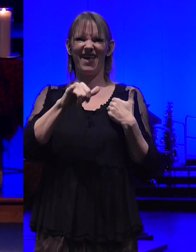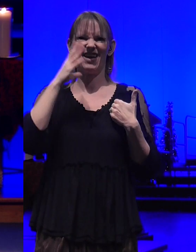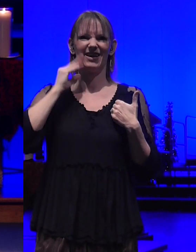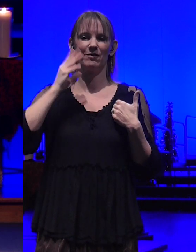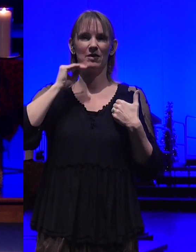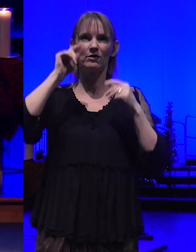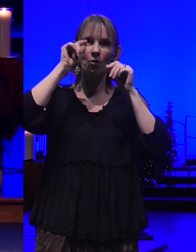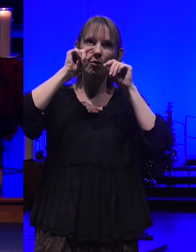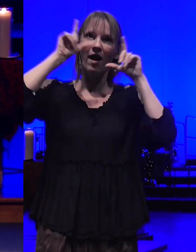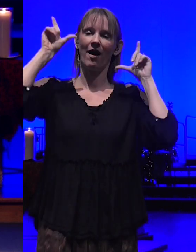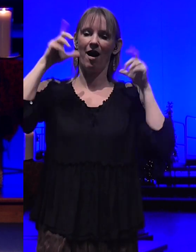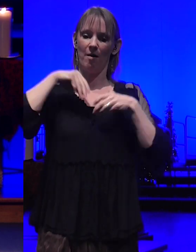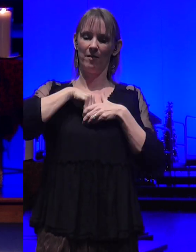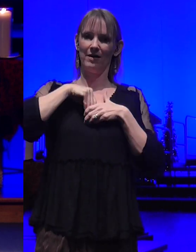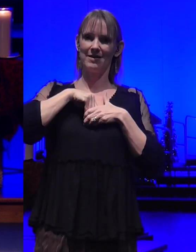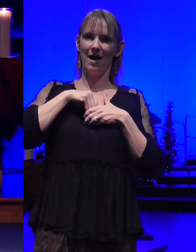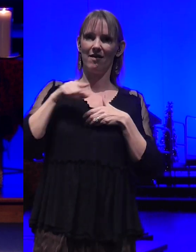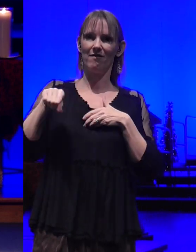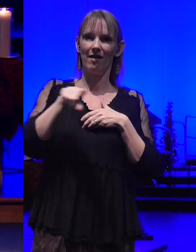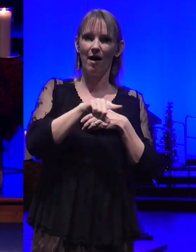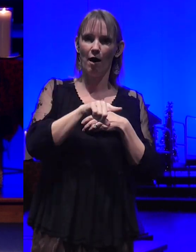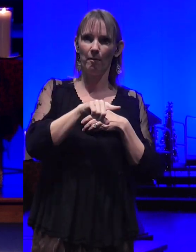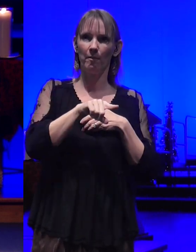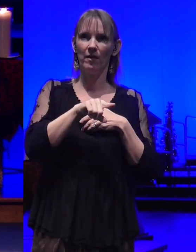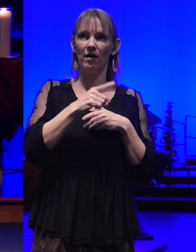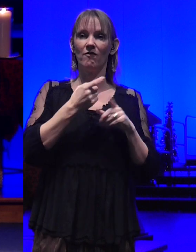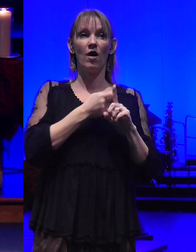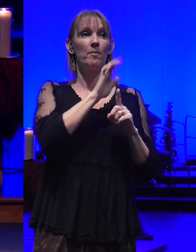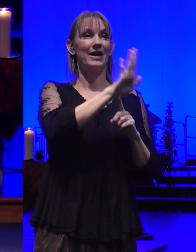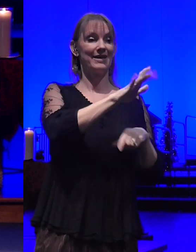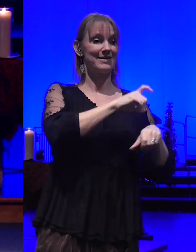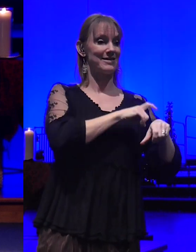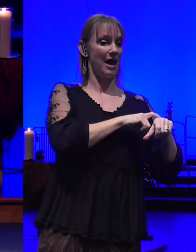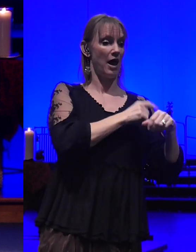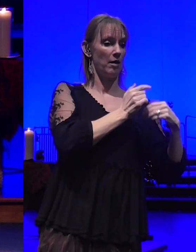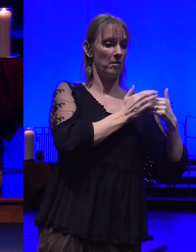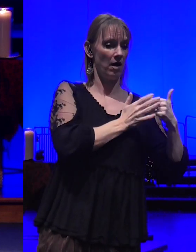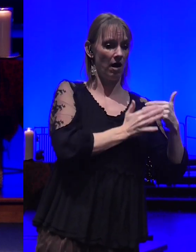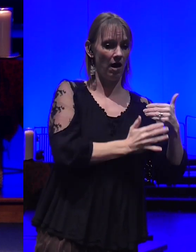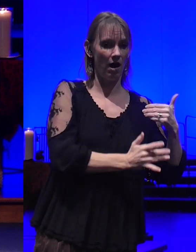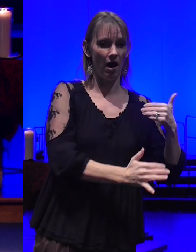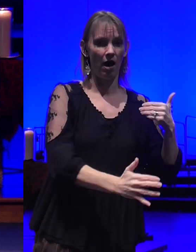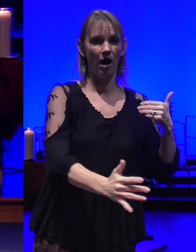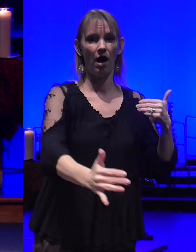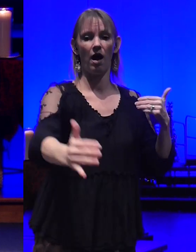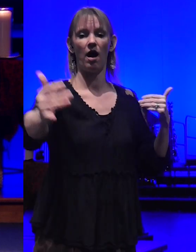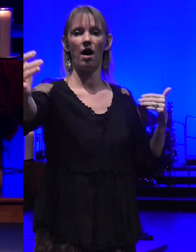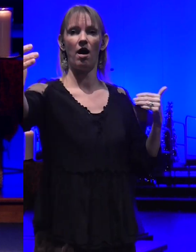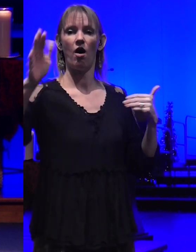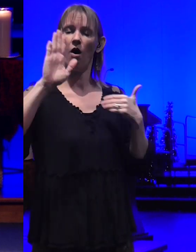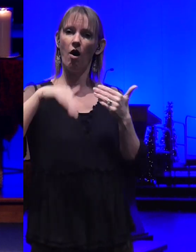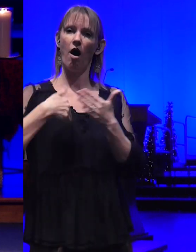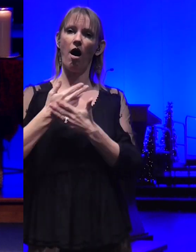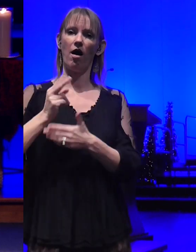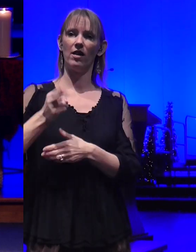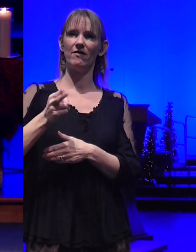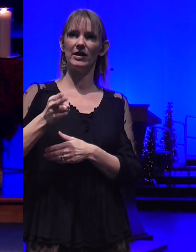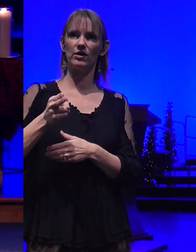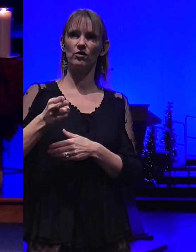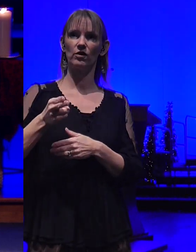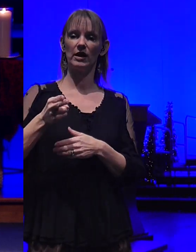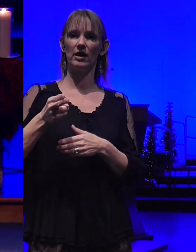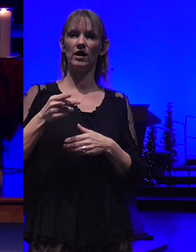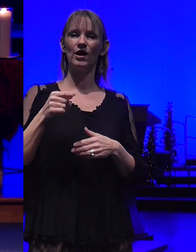To be a bell that would resonate from his time throughout all of history,